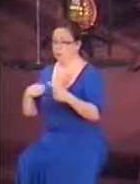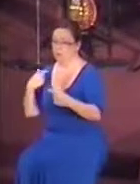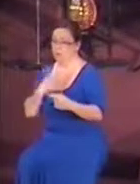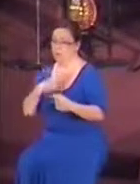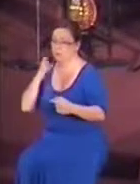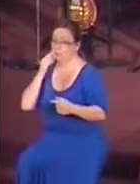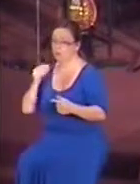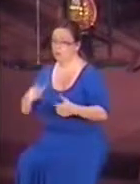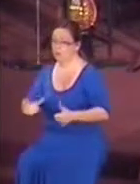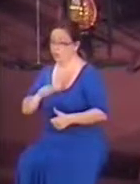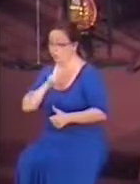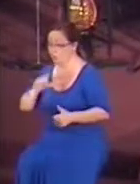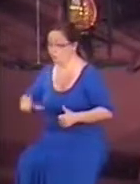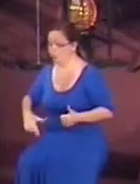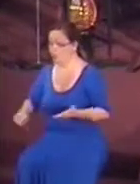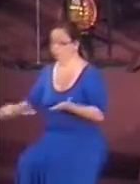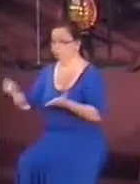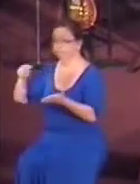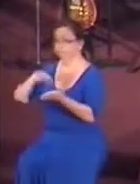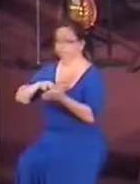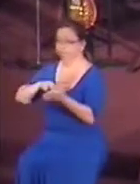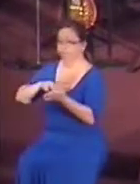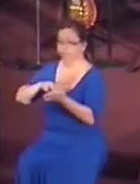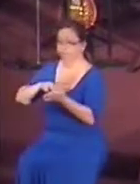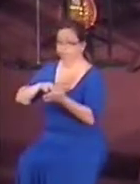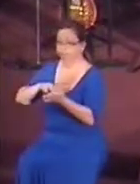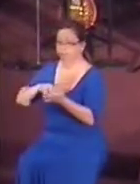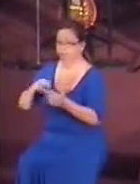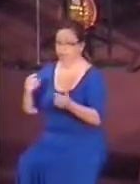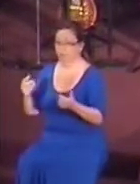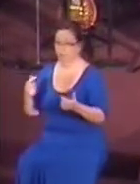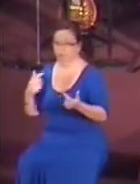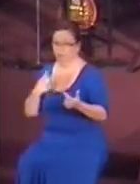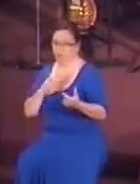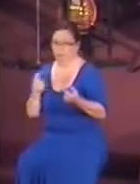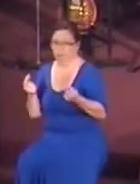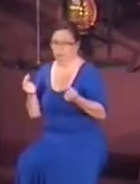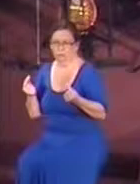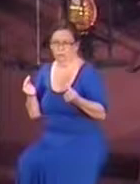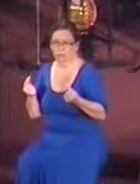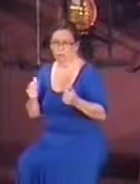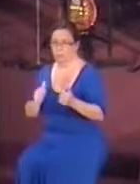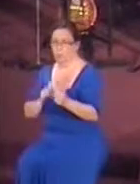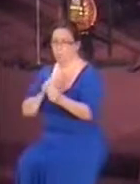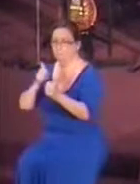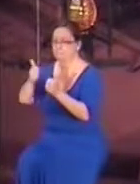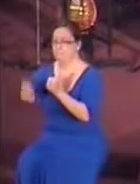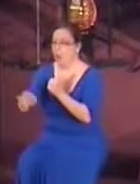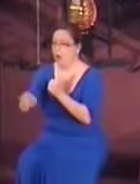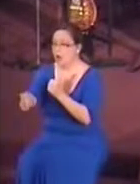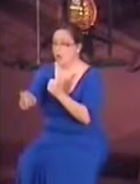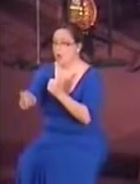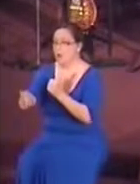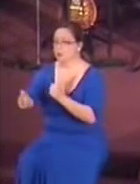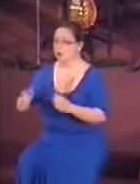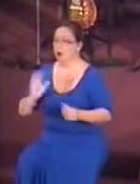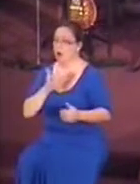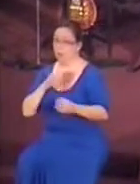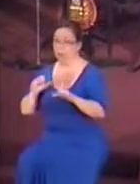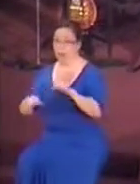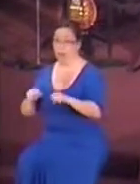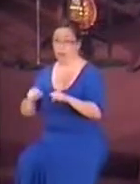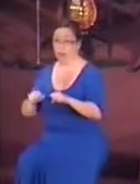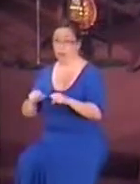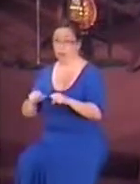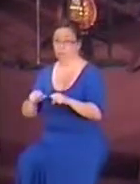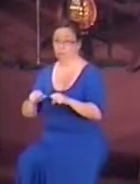or we're discovering whether or not this Christianity thing is true? What do we do to move past these doubts? I think the truth